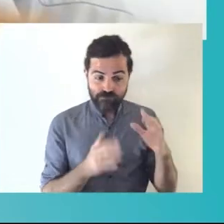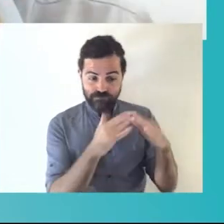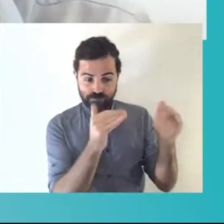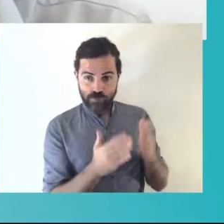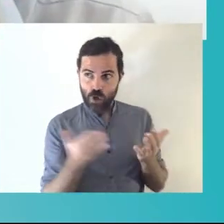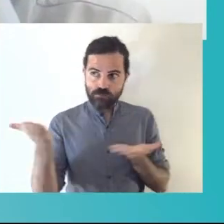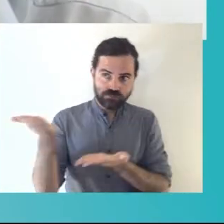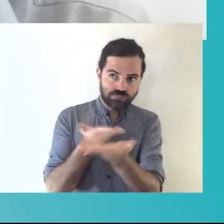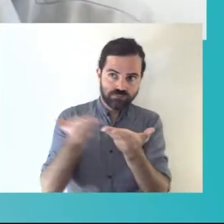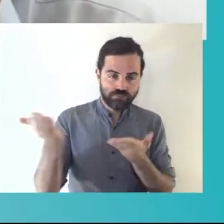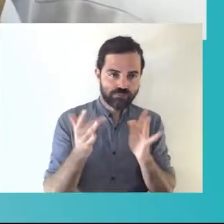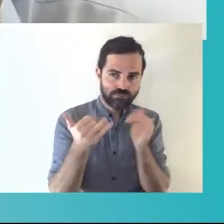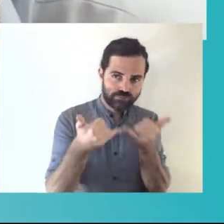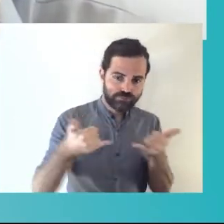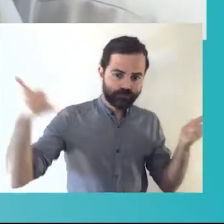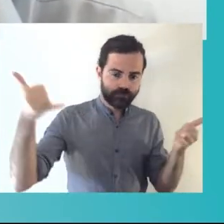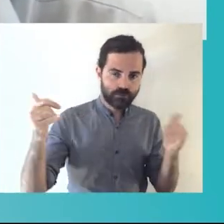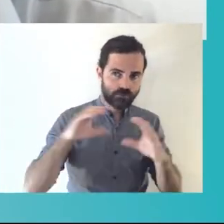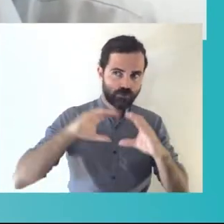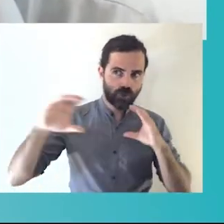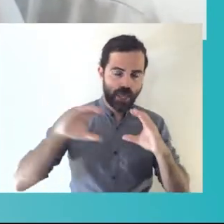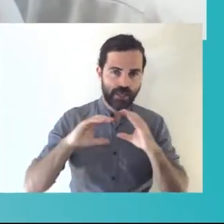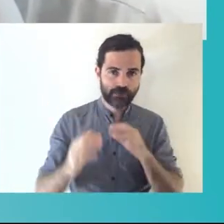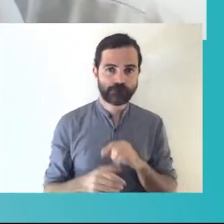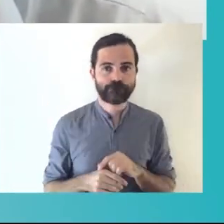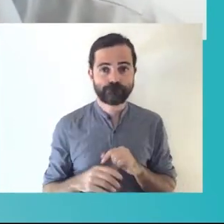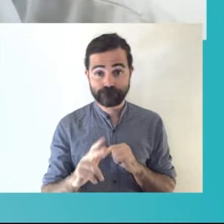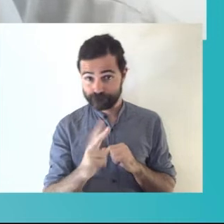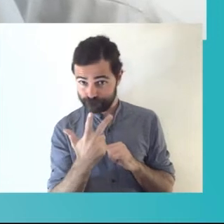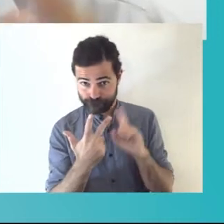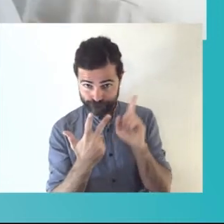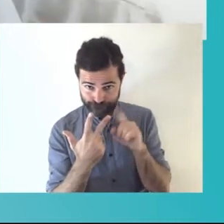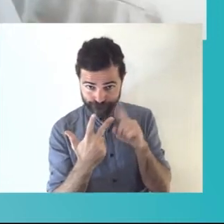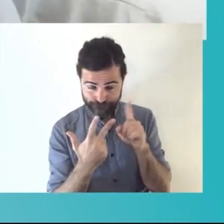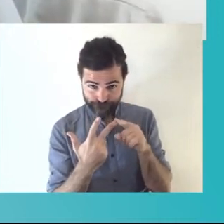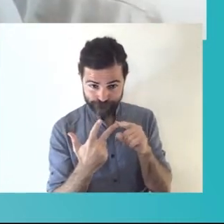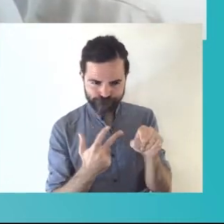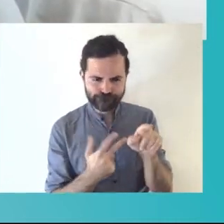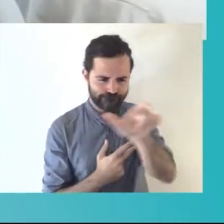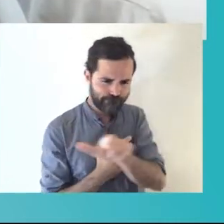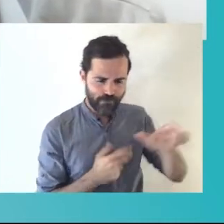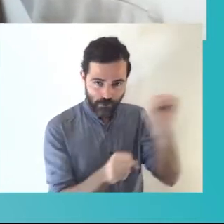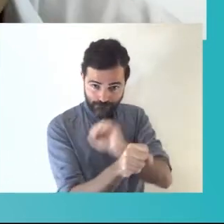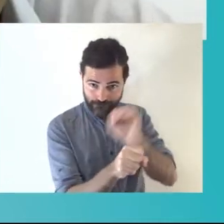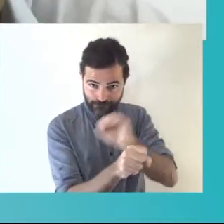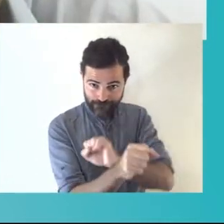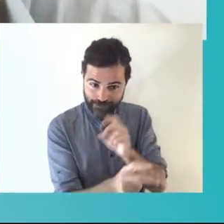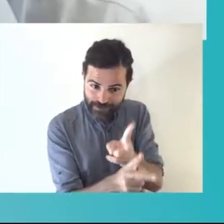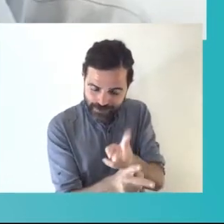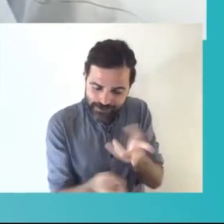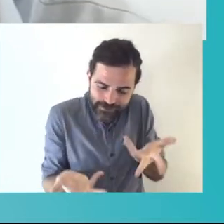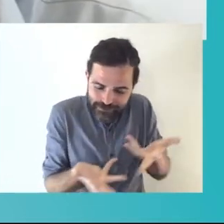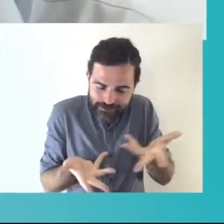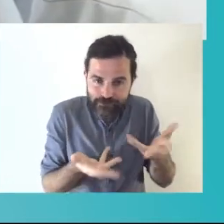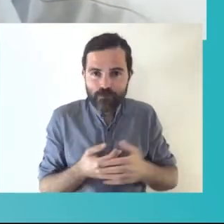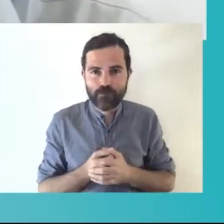home, and of course, the caregiver. Number three, our caregivers. They are the essence of it. Our market is supply